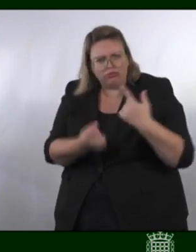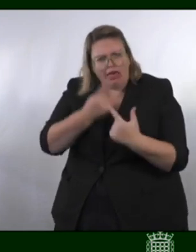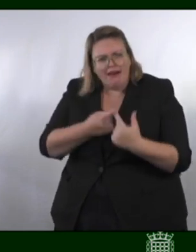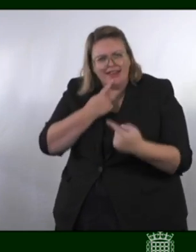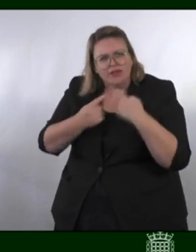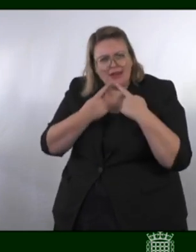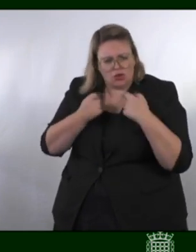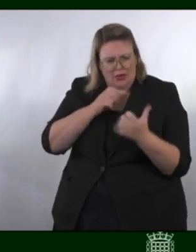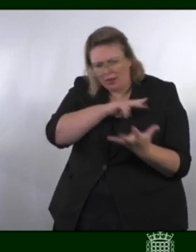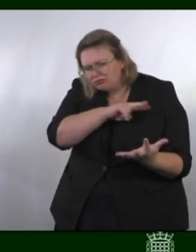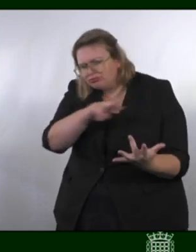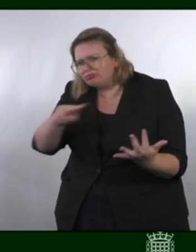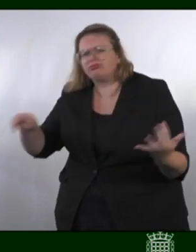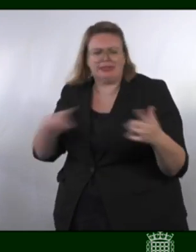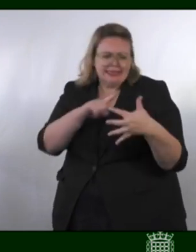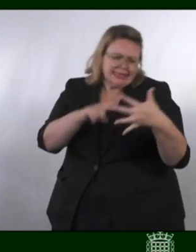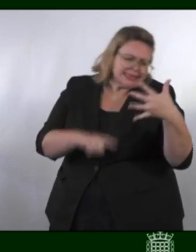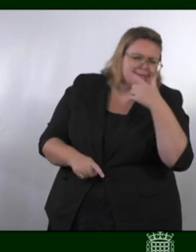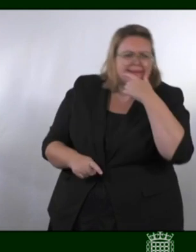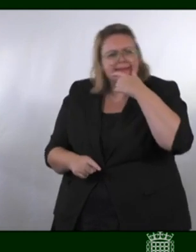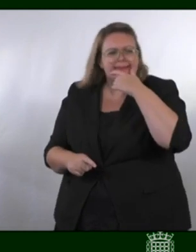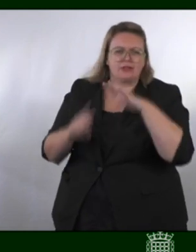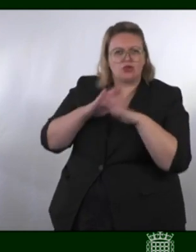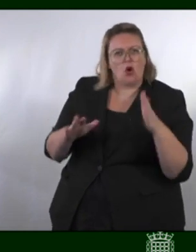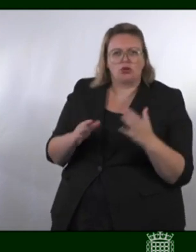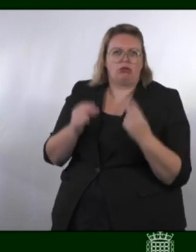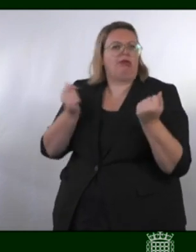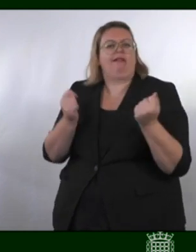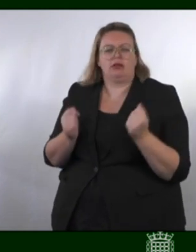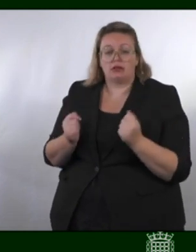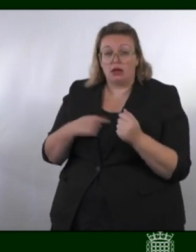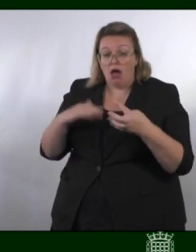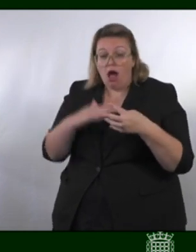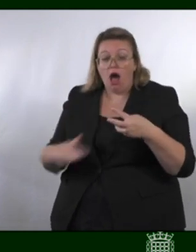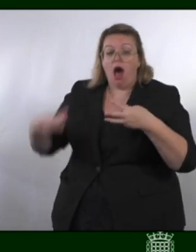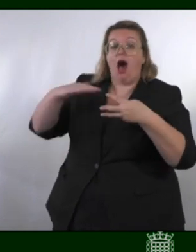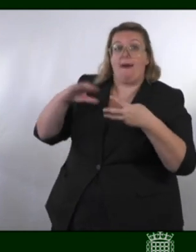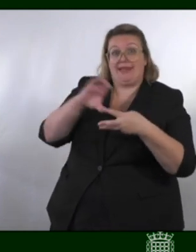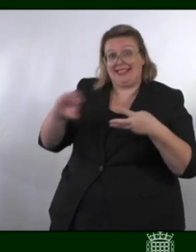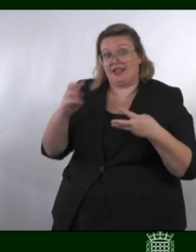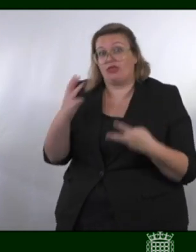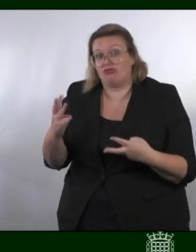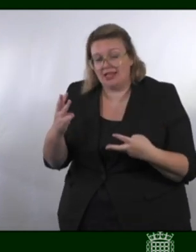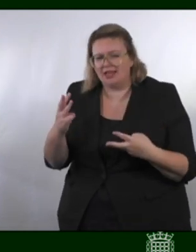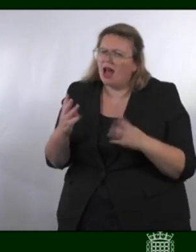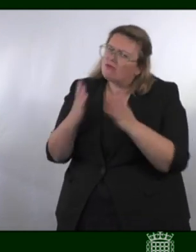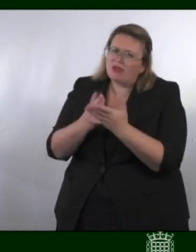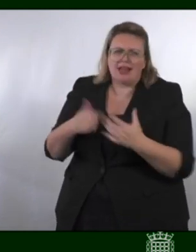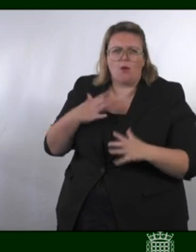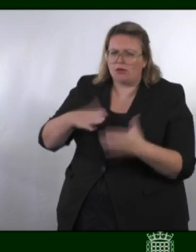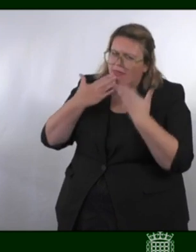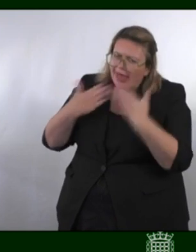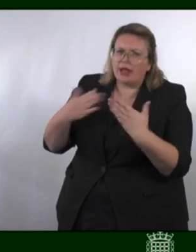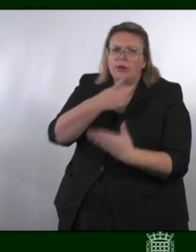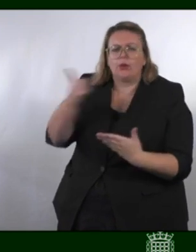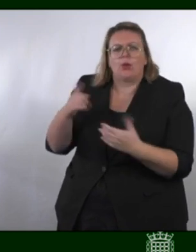important thing is for areas that do go into Tier 3, and I'm very grateful to local leadership in the areas that have gone